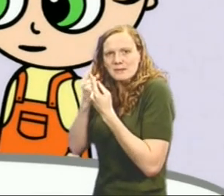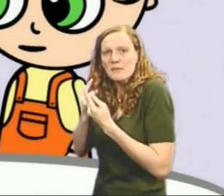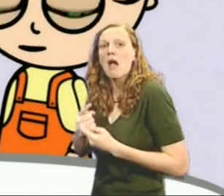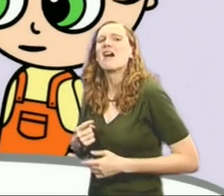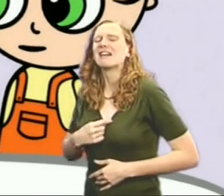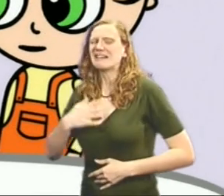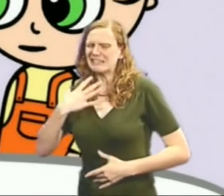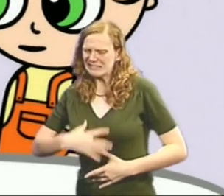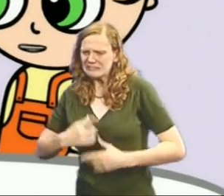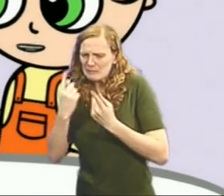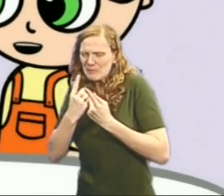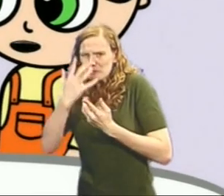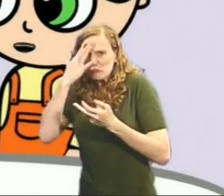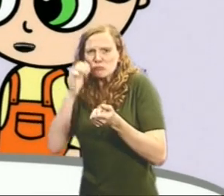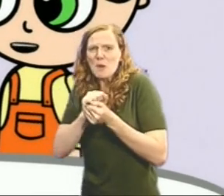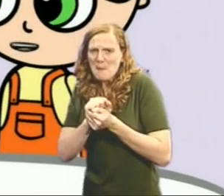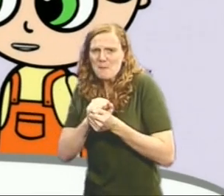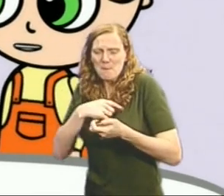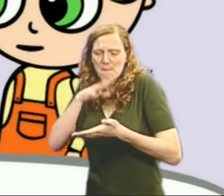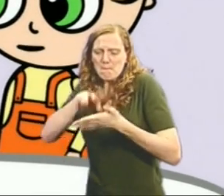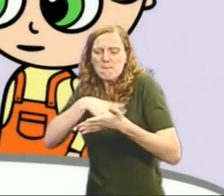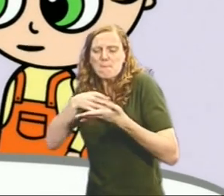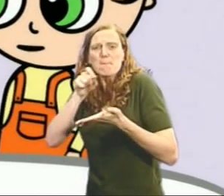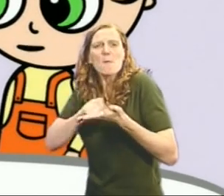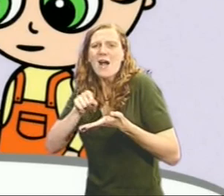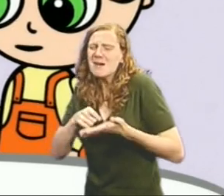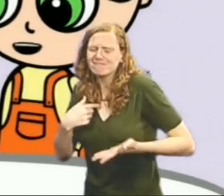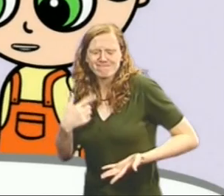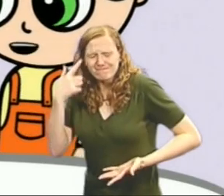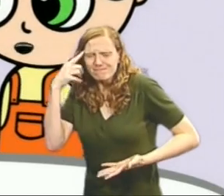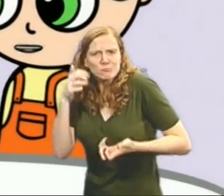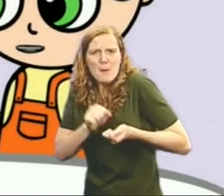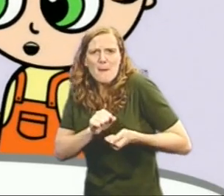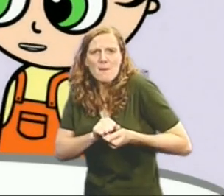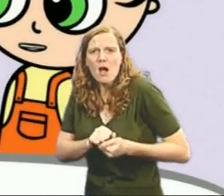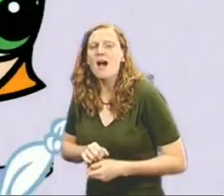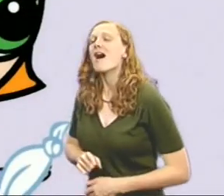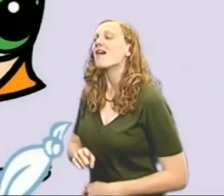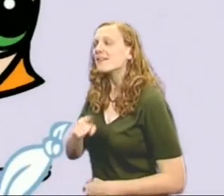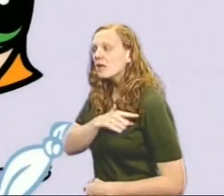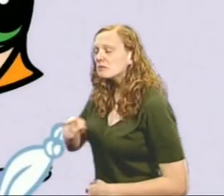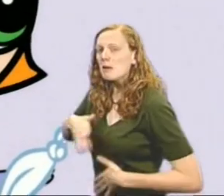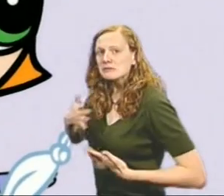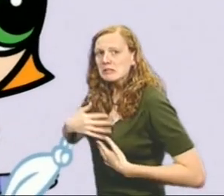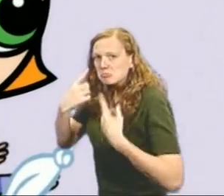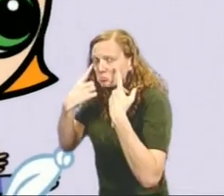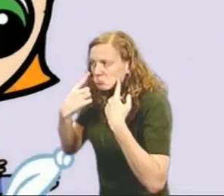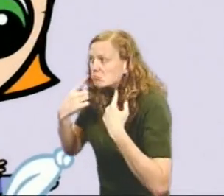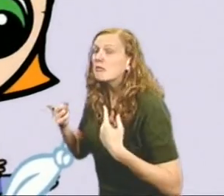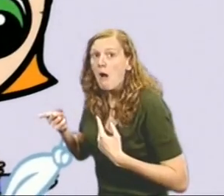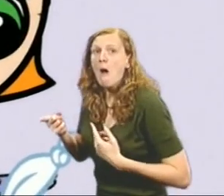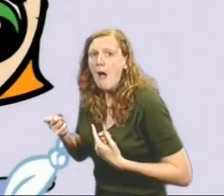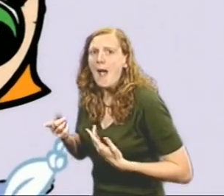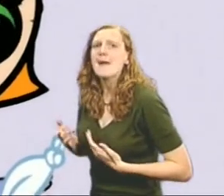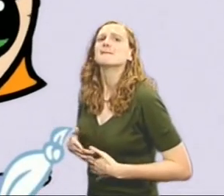the words to my poem. Is that why you're upset? Yes. What's your poem about? It's about the things I